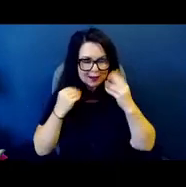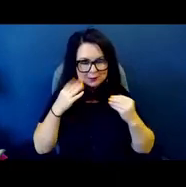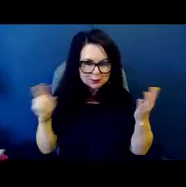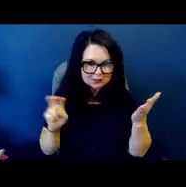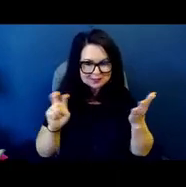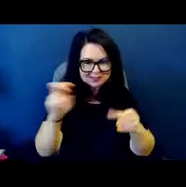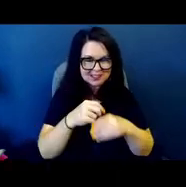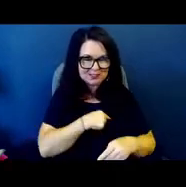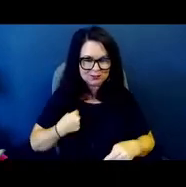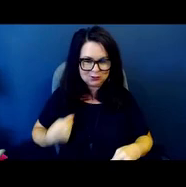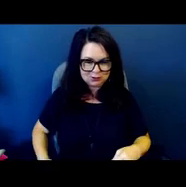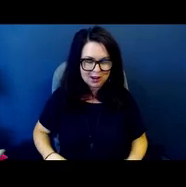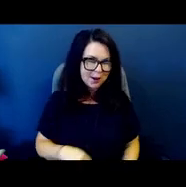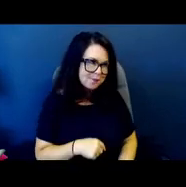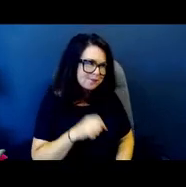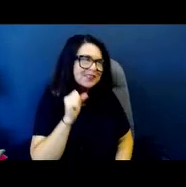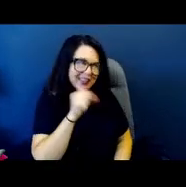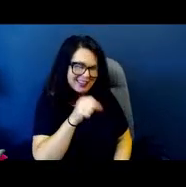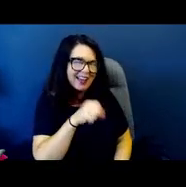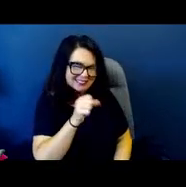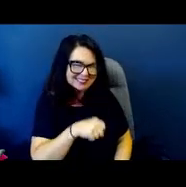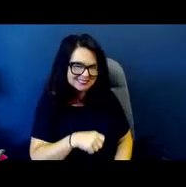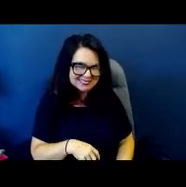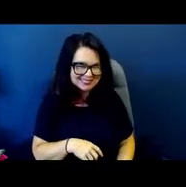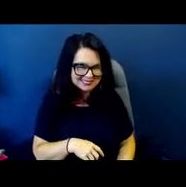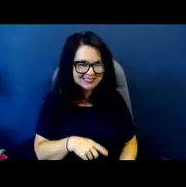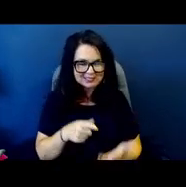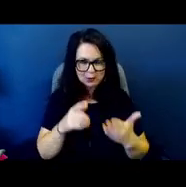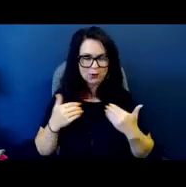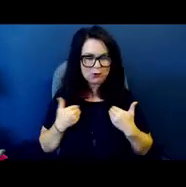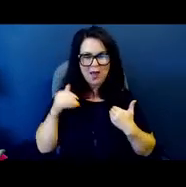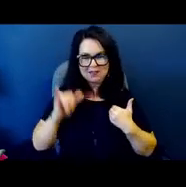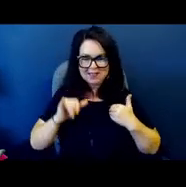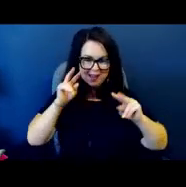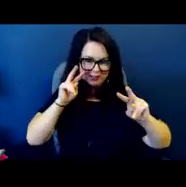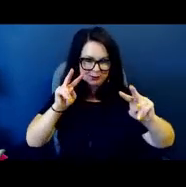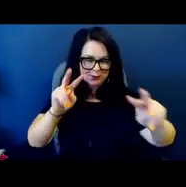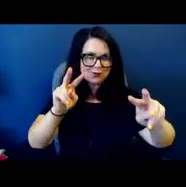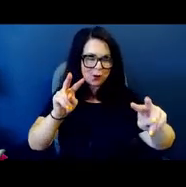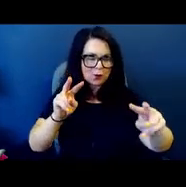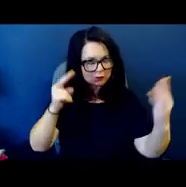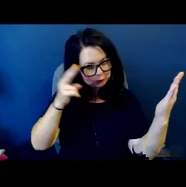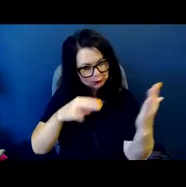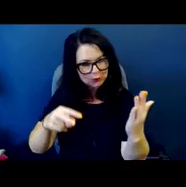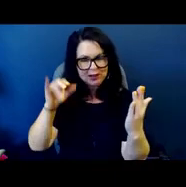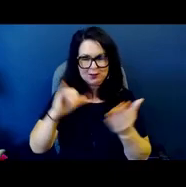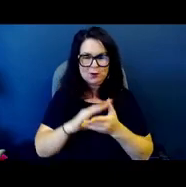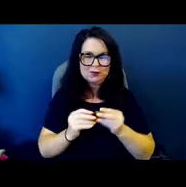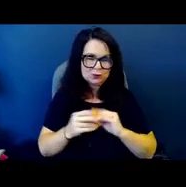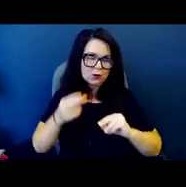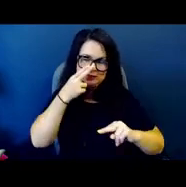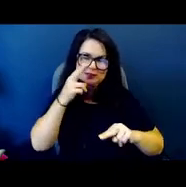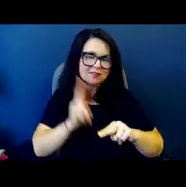Yeah. So you all have that to look forward to as well. That's a